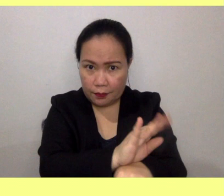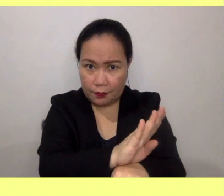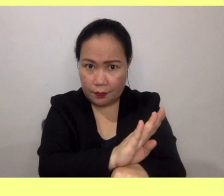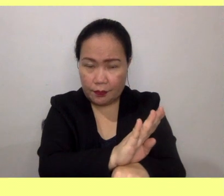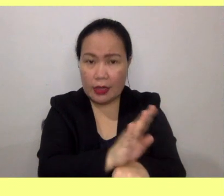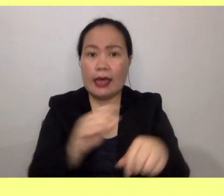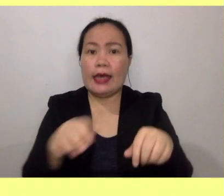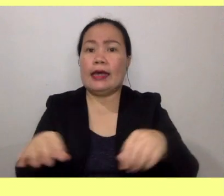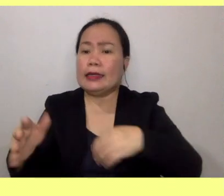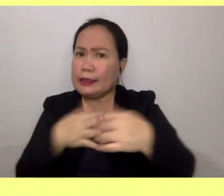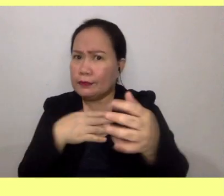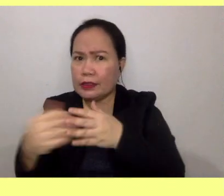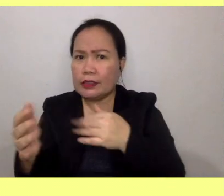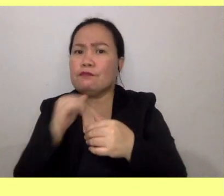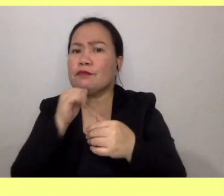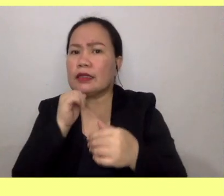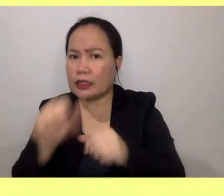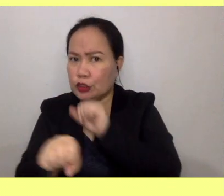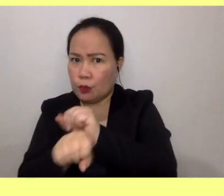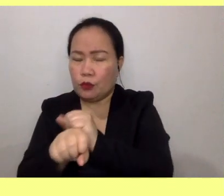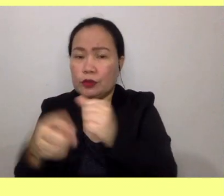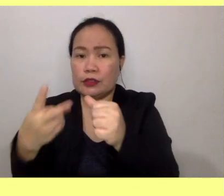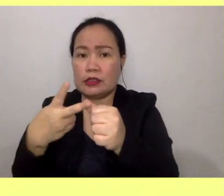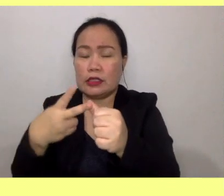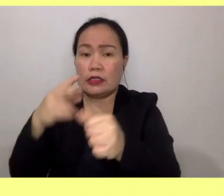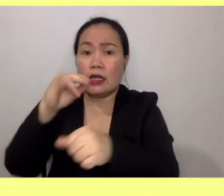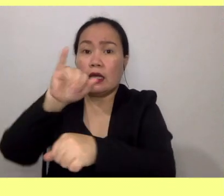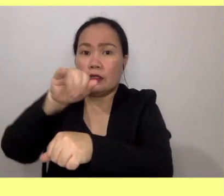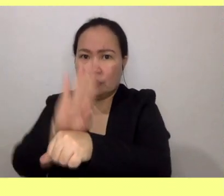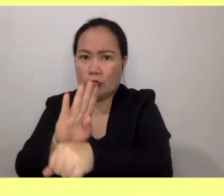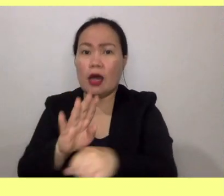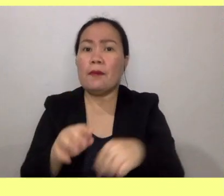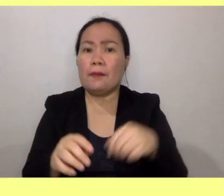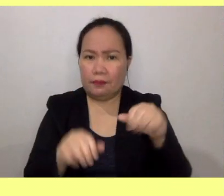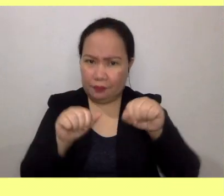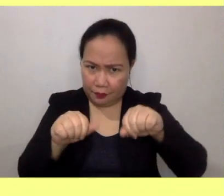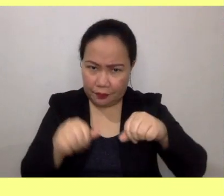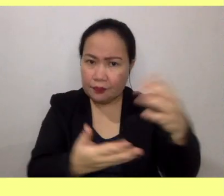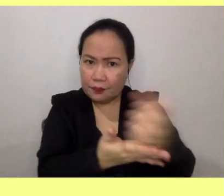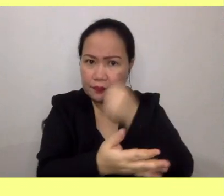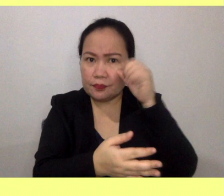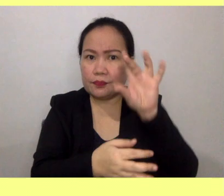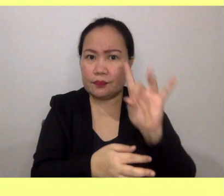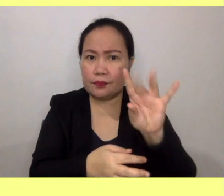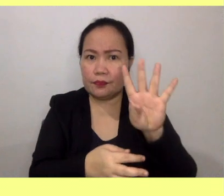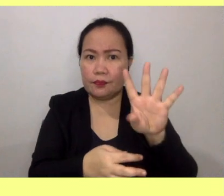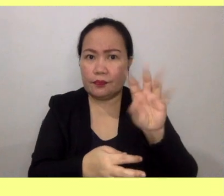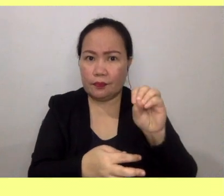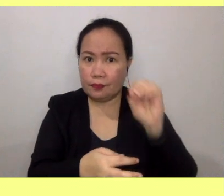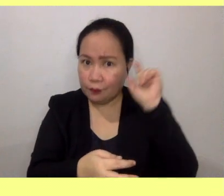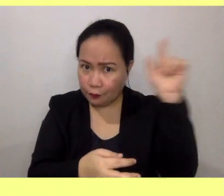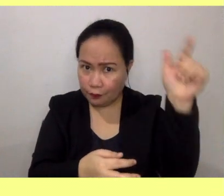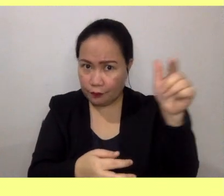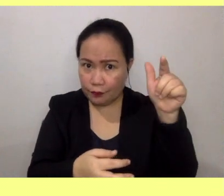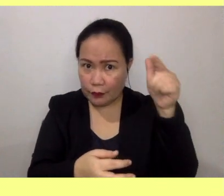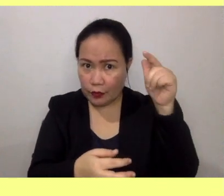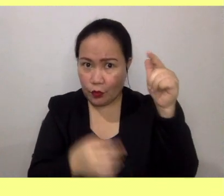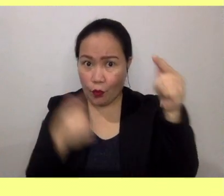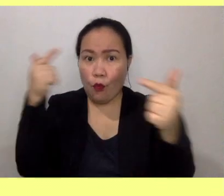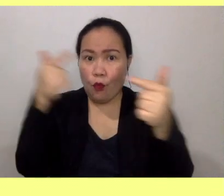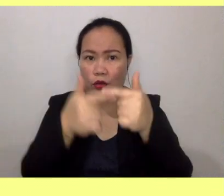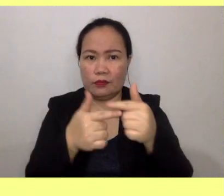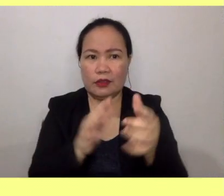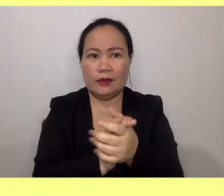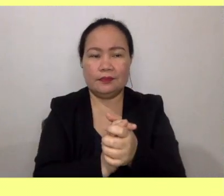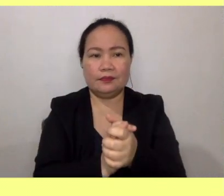niya kahit di na siya mag-work dito sa second job. Okay. Makukuha niya yung goal niya na 840 pesos per